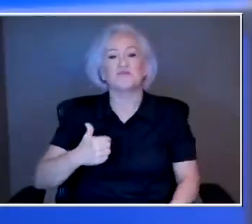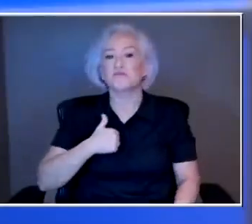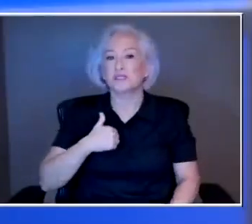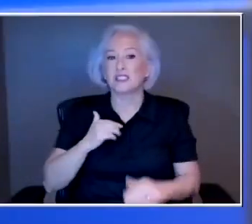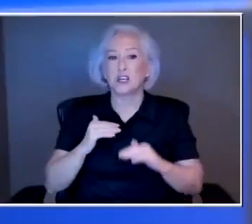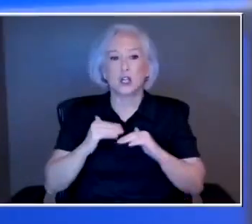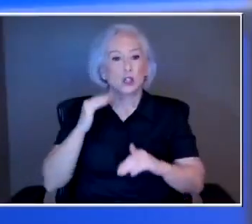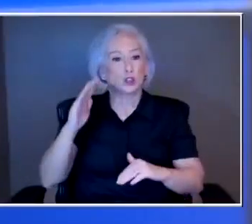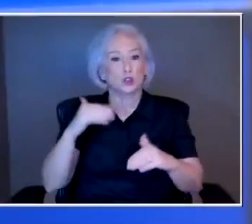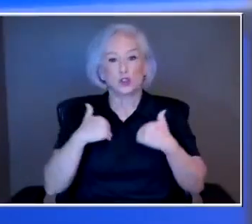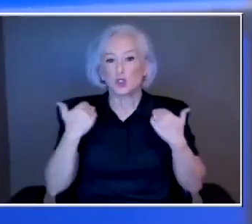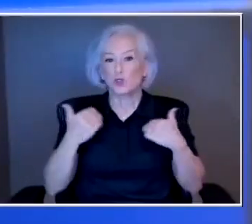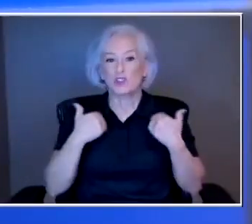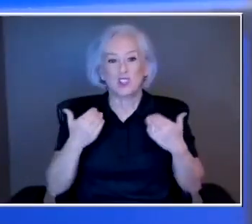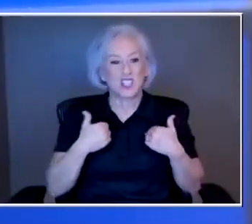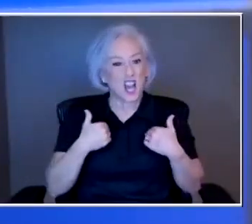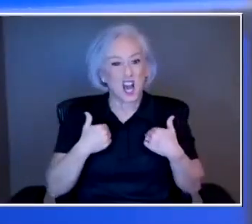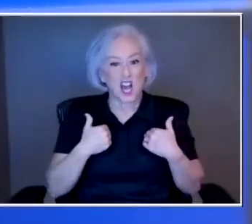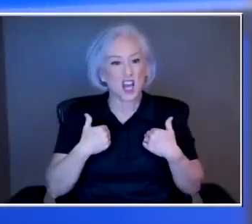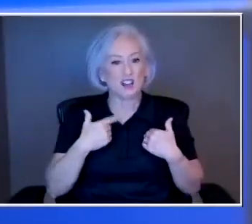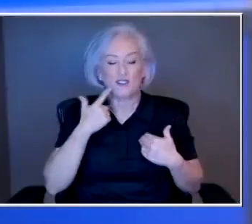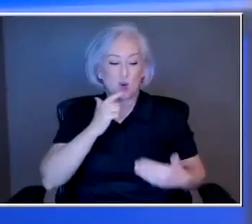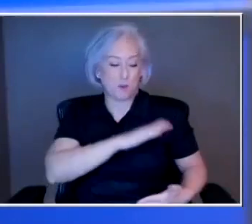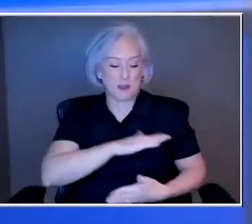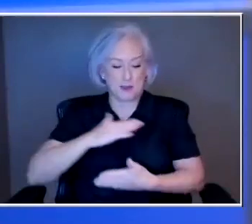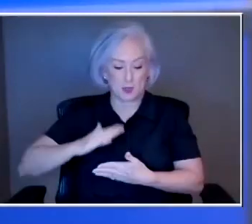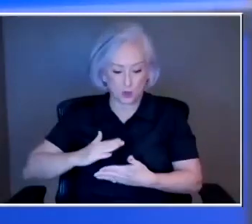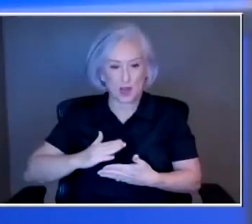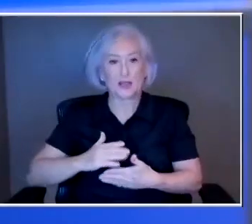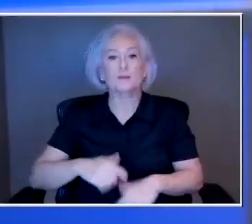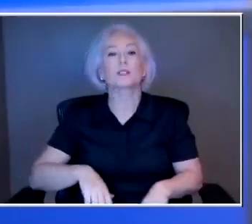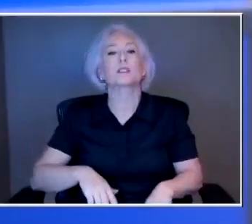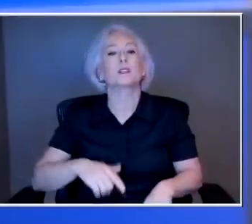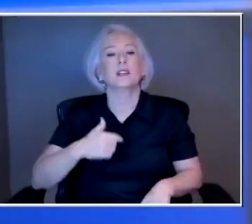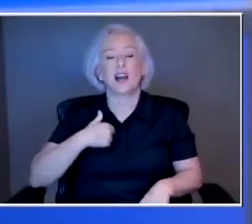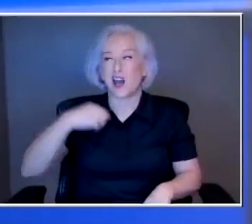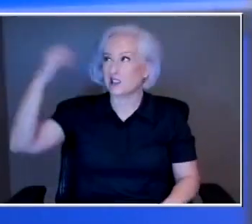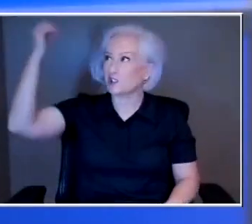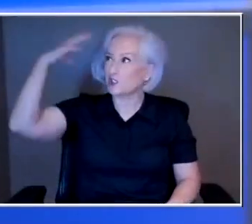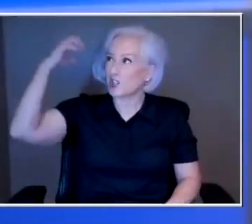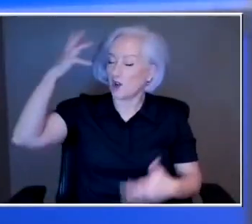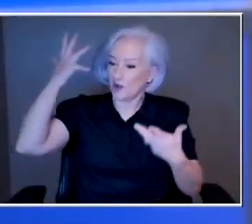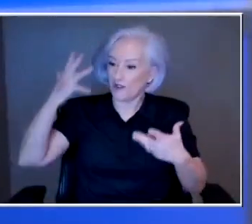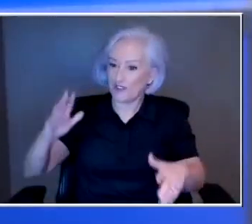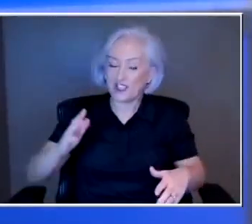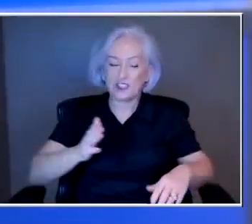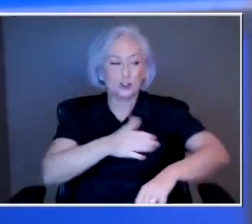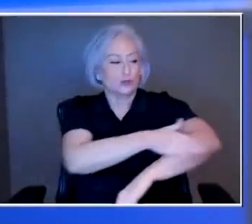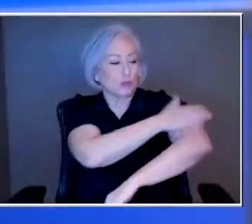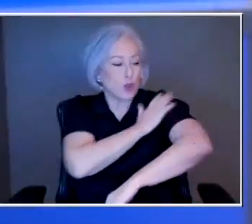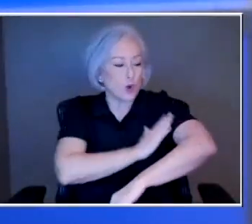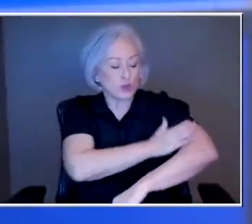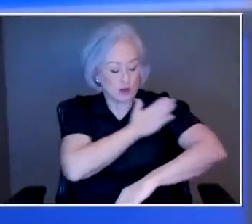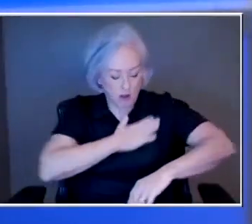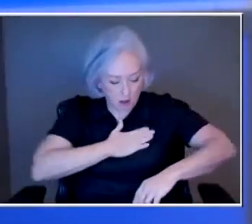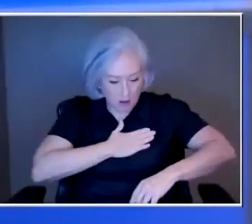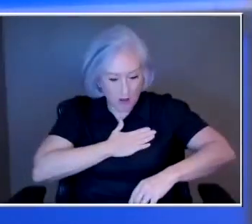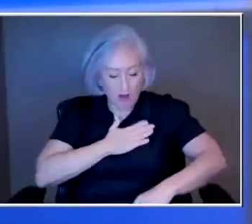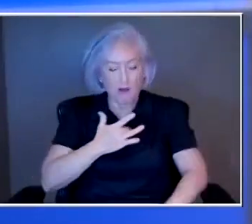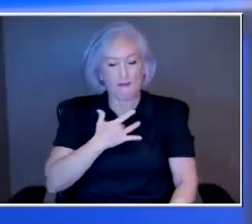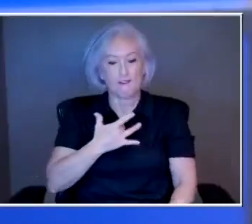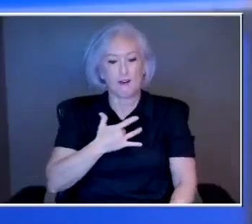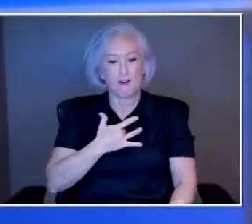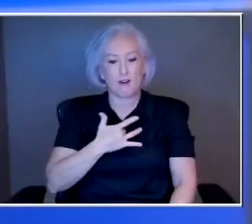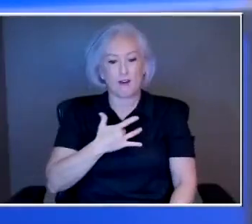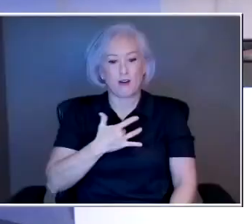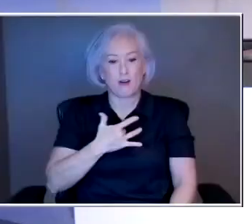had just found it myself. I had gotten out of the shower and was putting lotion on, and I felt it. And I knew something was wrong